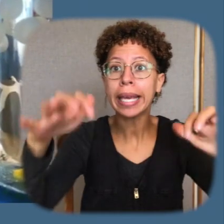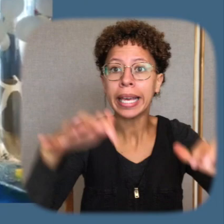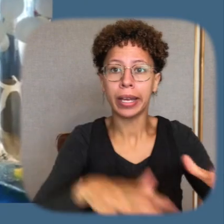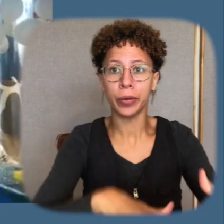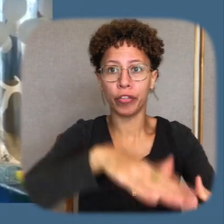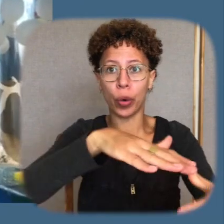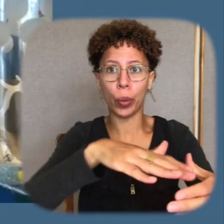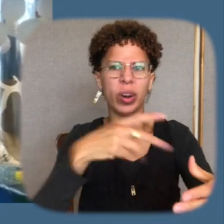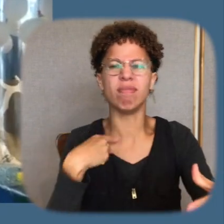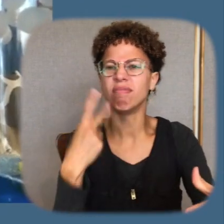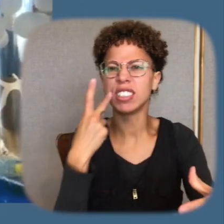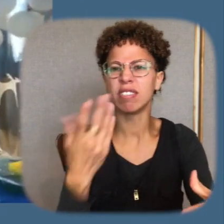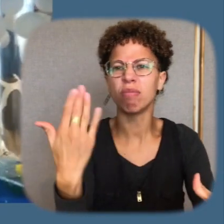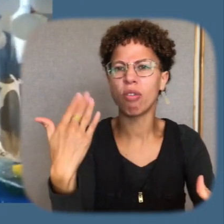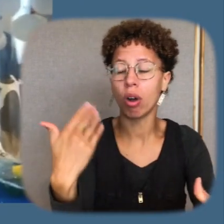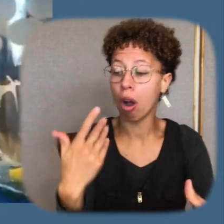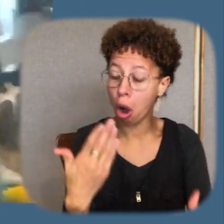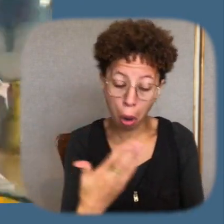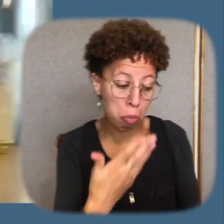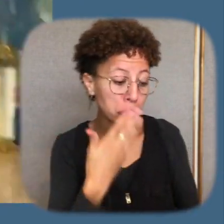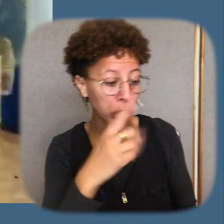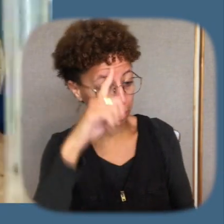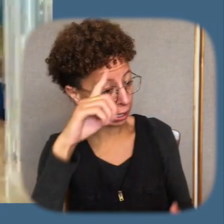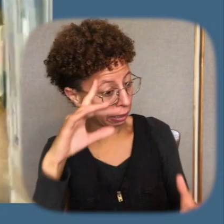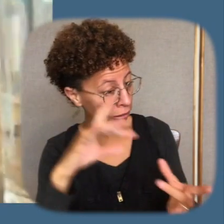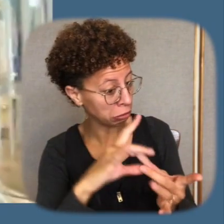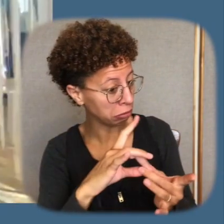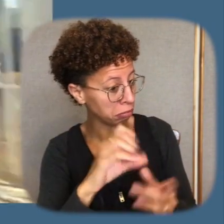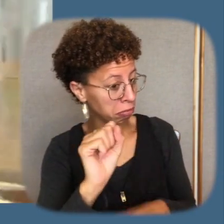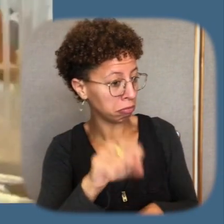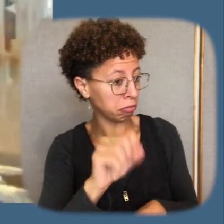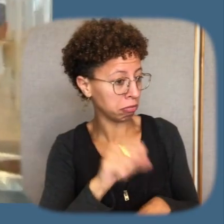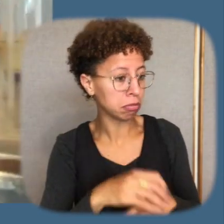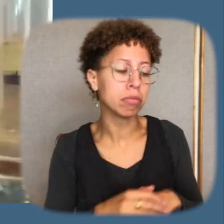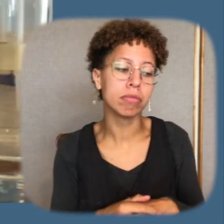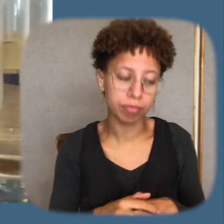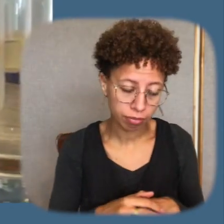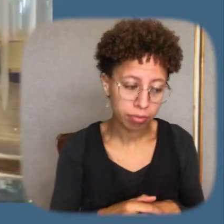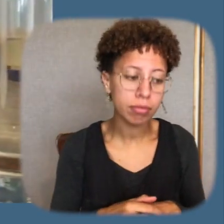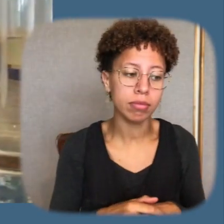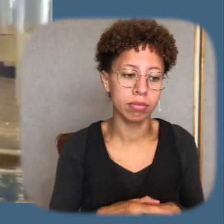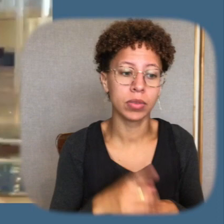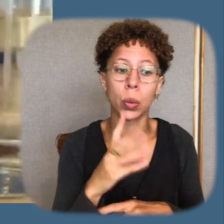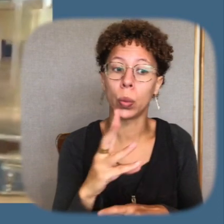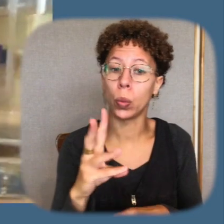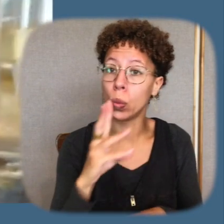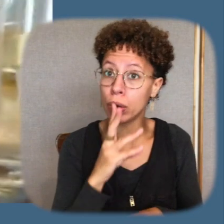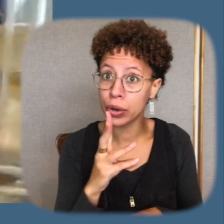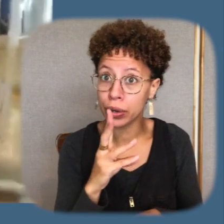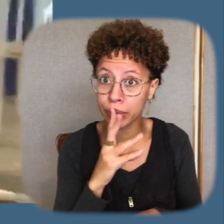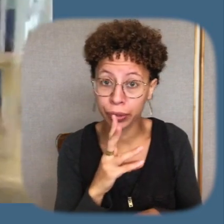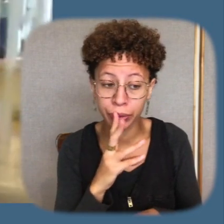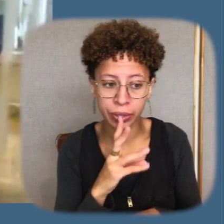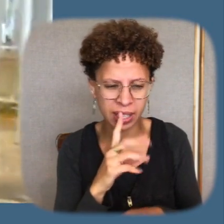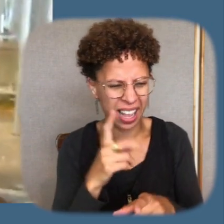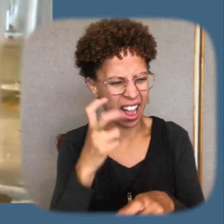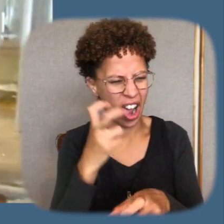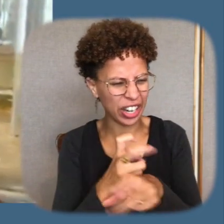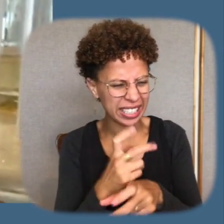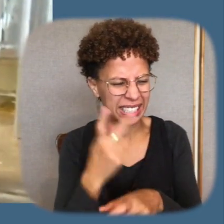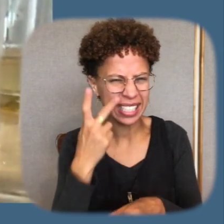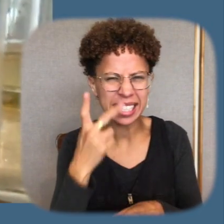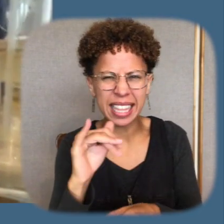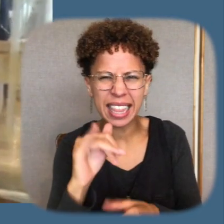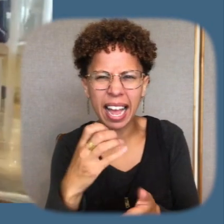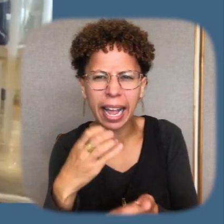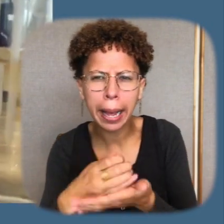good connection to something you've experienced. Okay, leaves in water. Oh, it's hard to see in this glass.